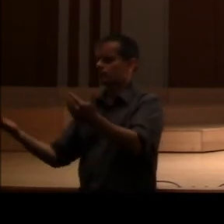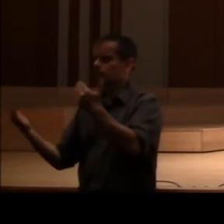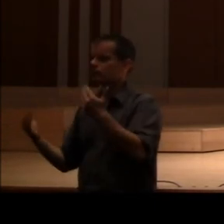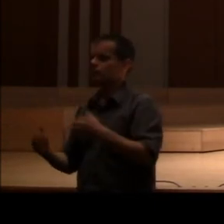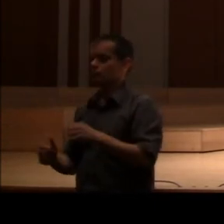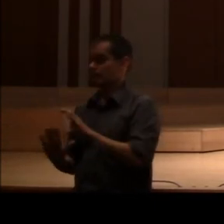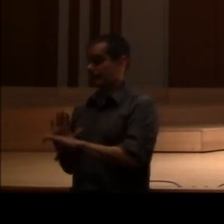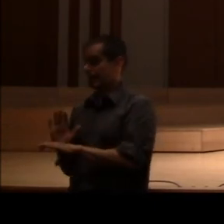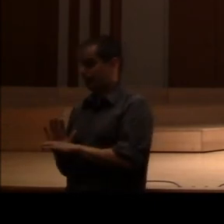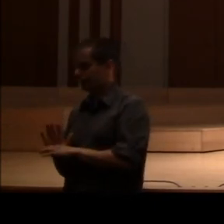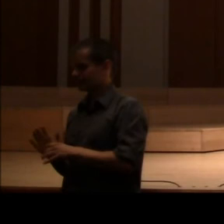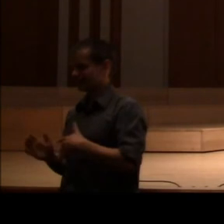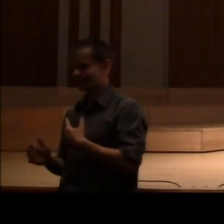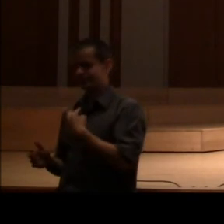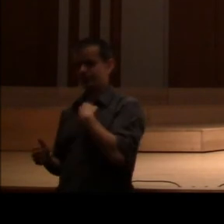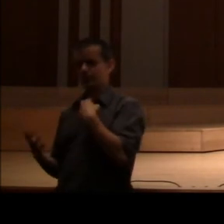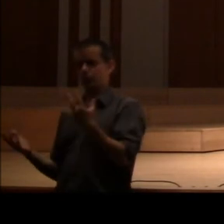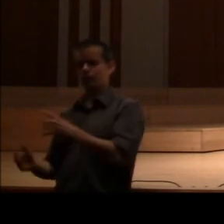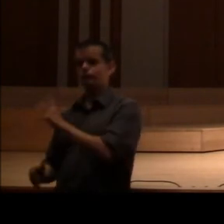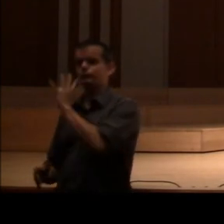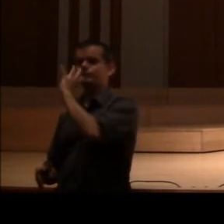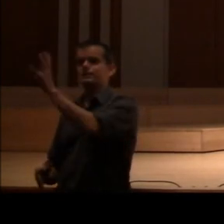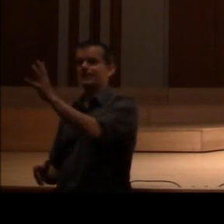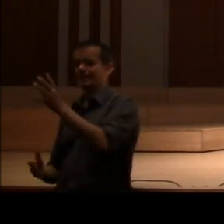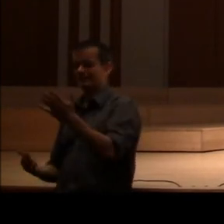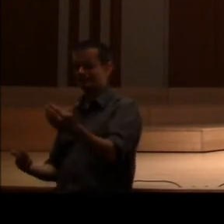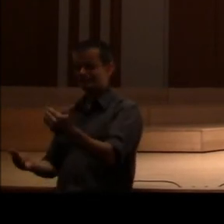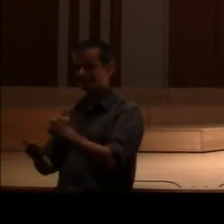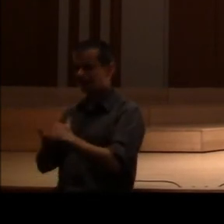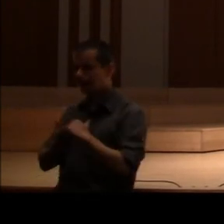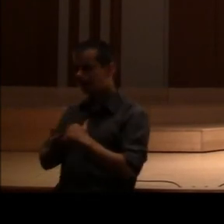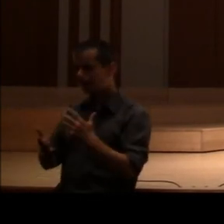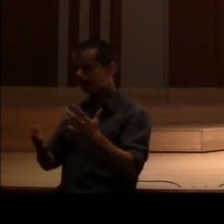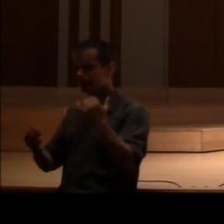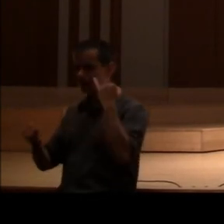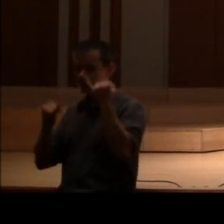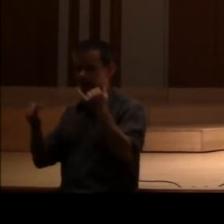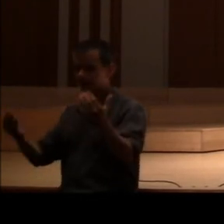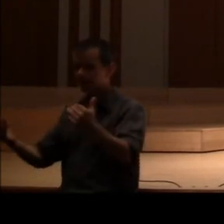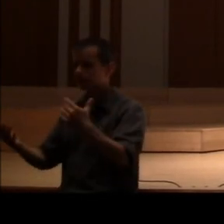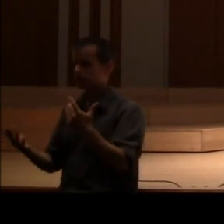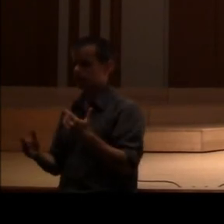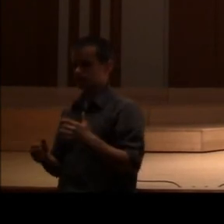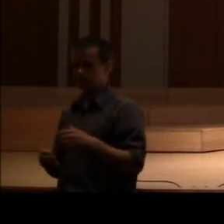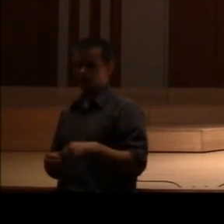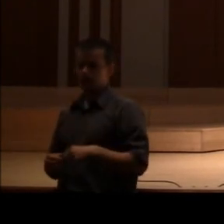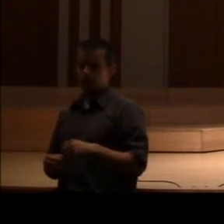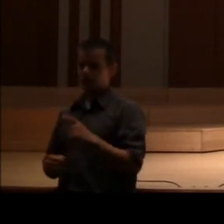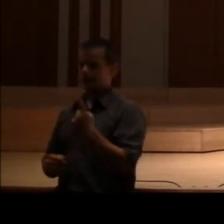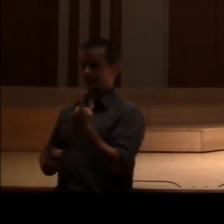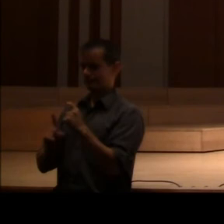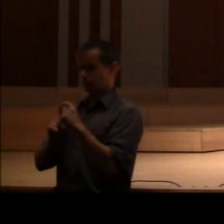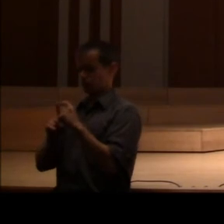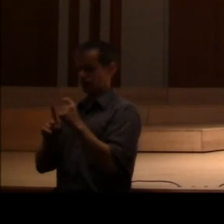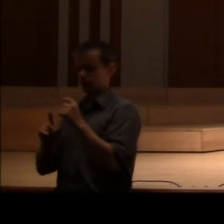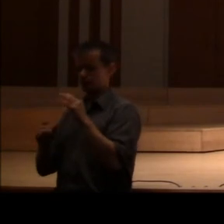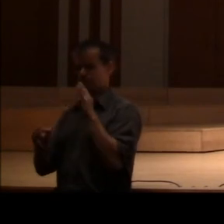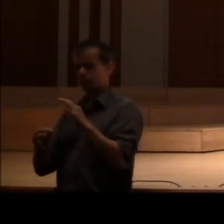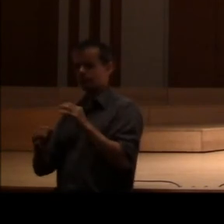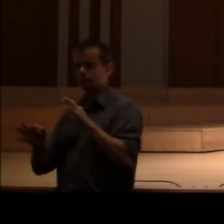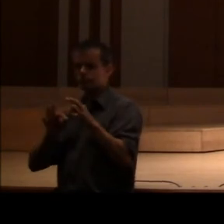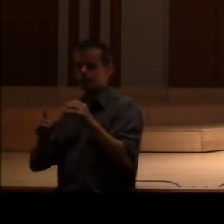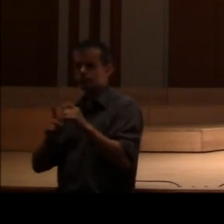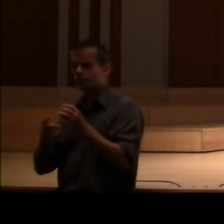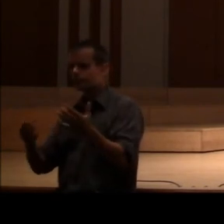to make their dialogue sound more like a friend of yours, or, you know, more realistic, what is a descriptive word I could use?